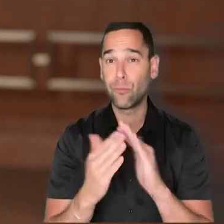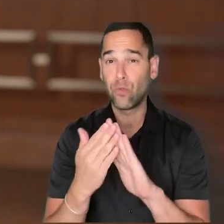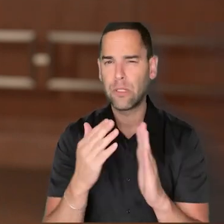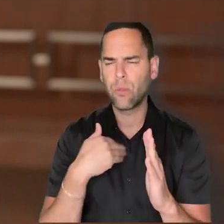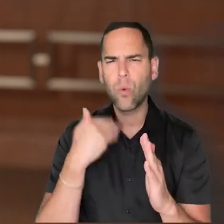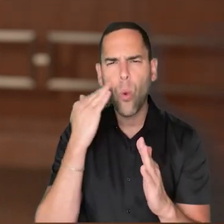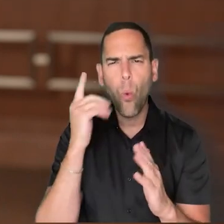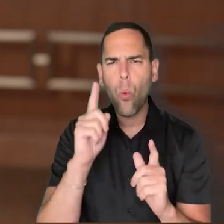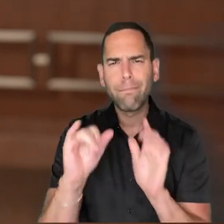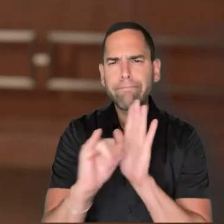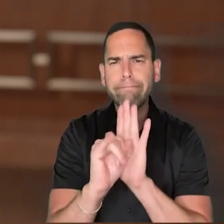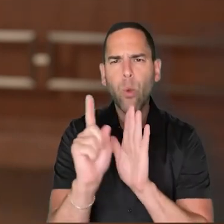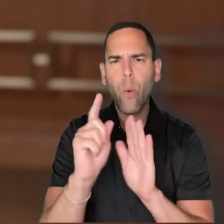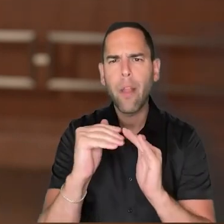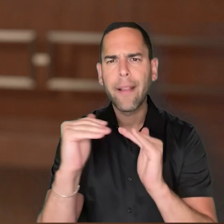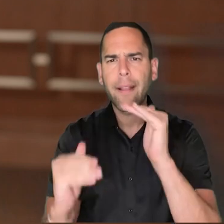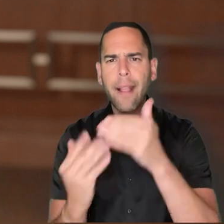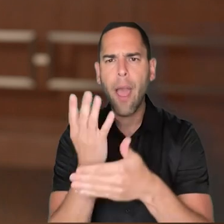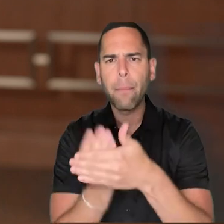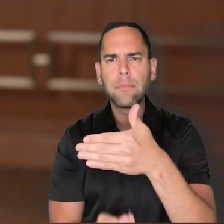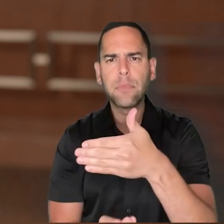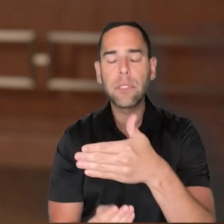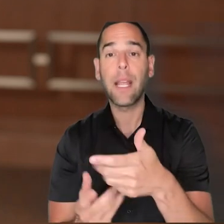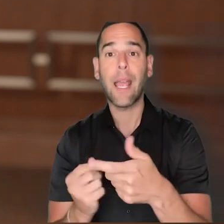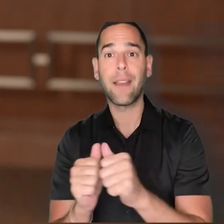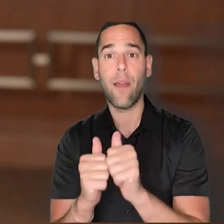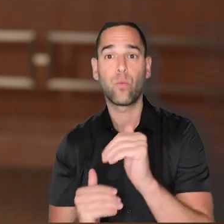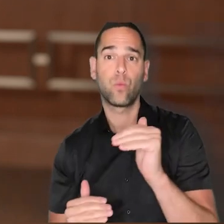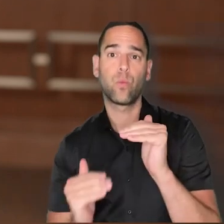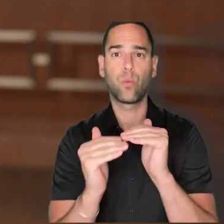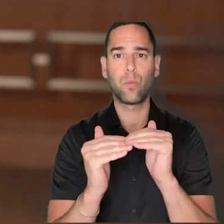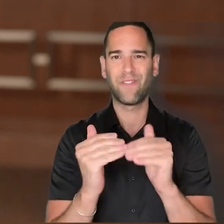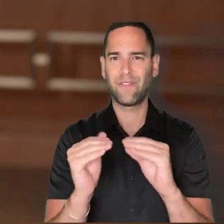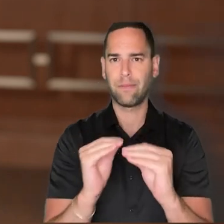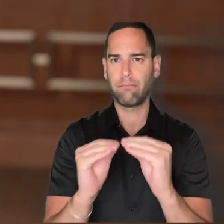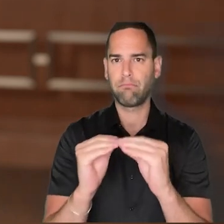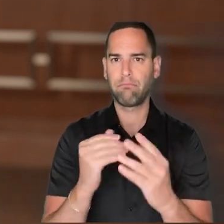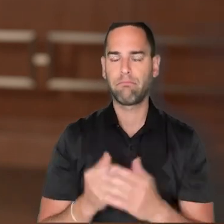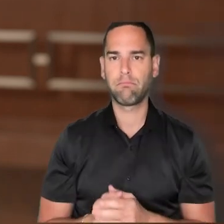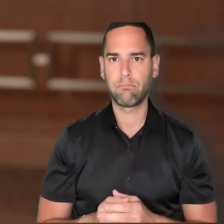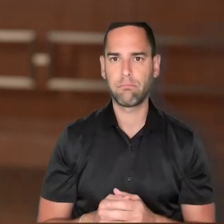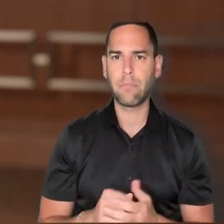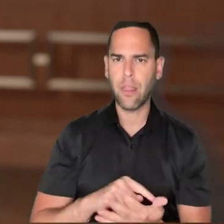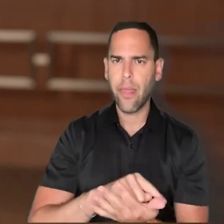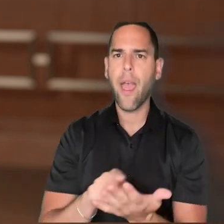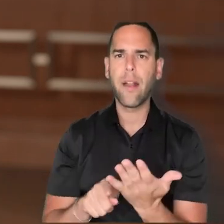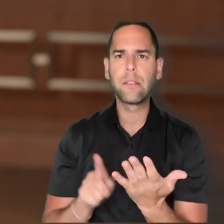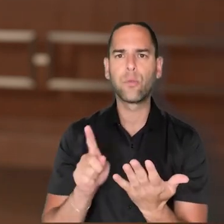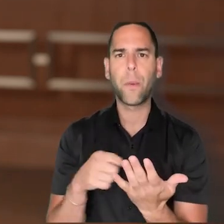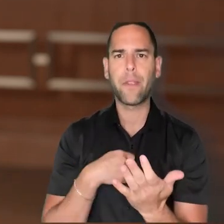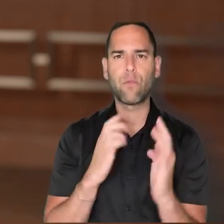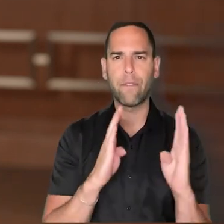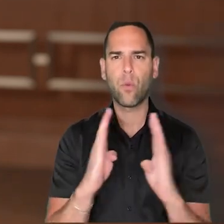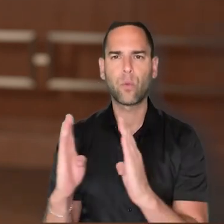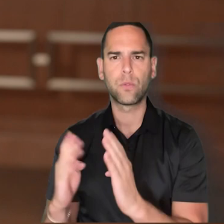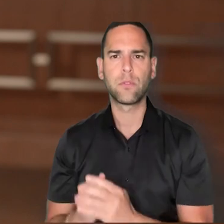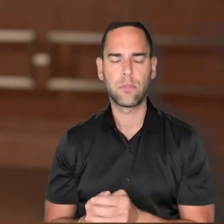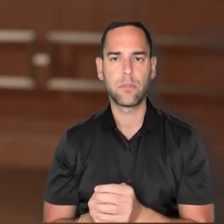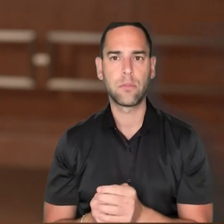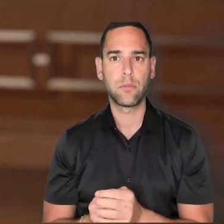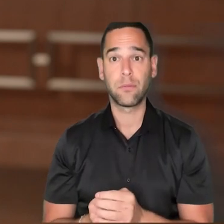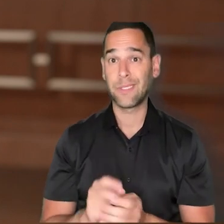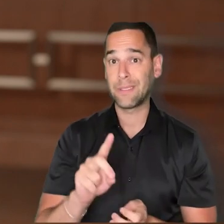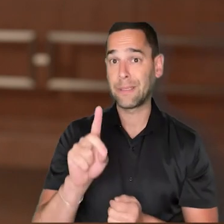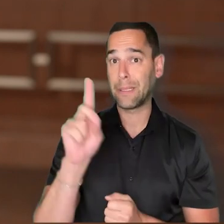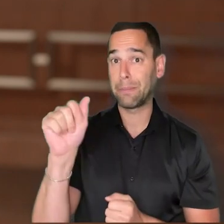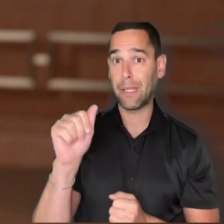local communities to understand what the gaps are and what needs to be done. I think these are the areas that we need to be focusing